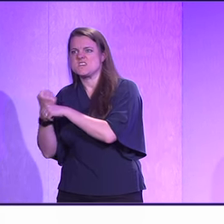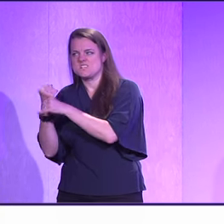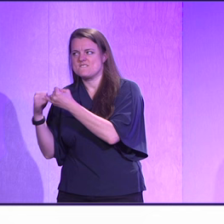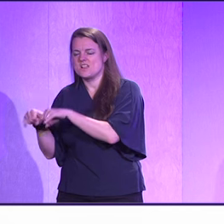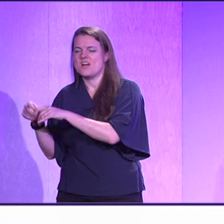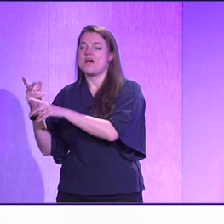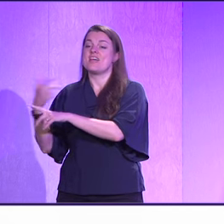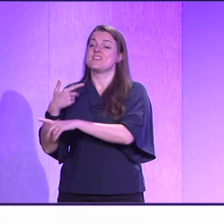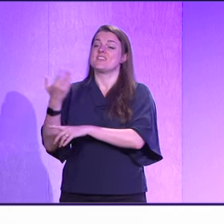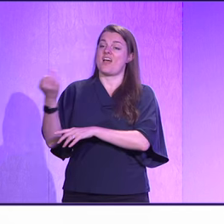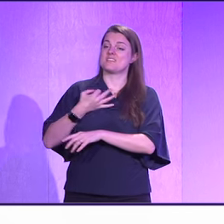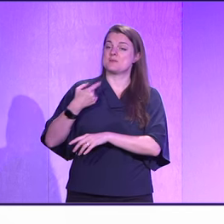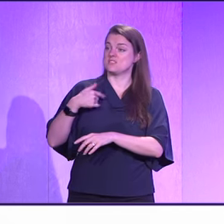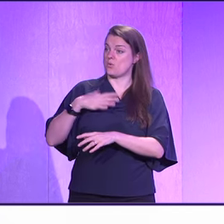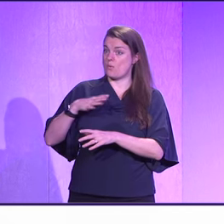so about 2 years in,